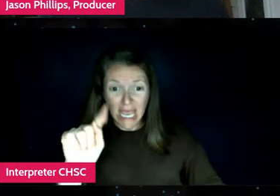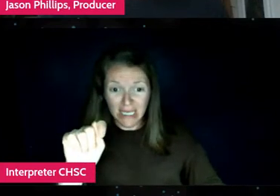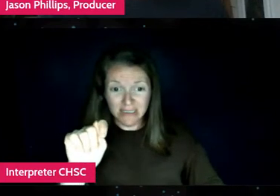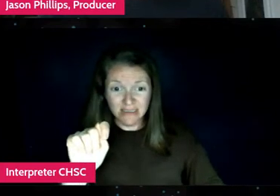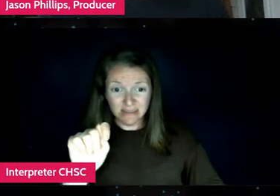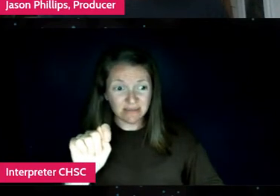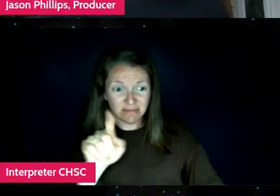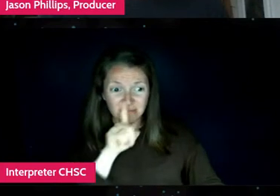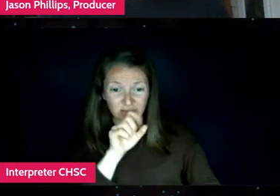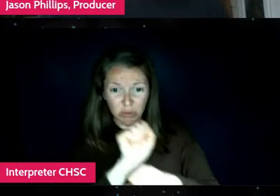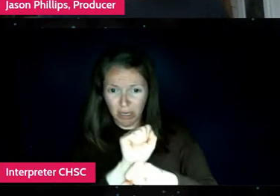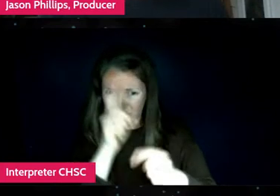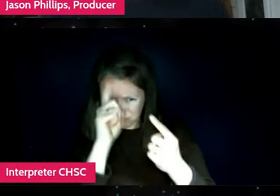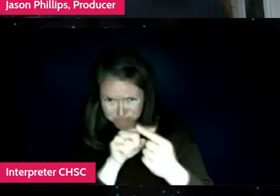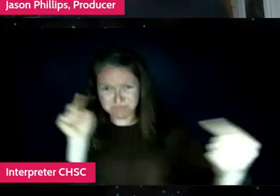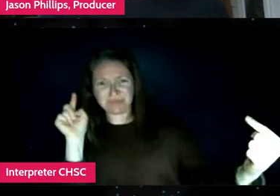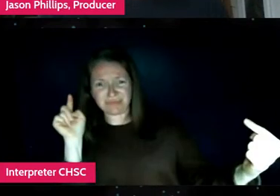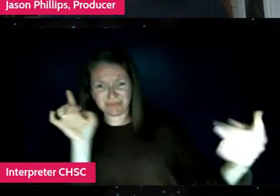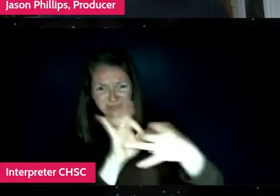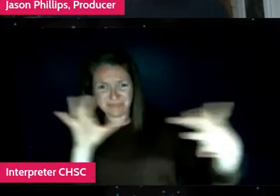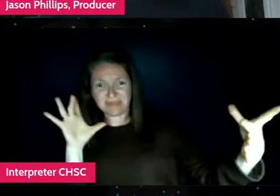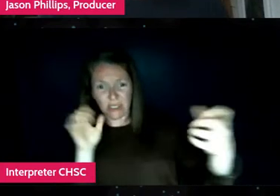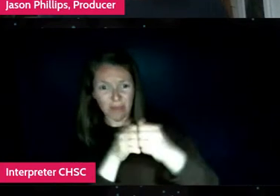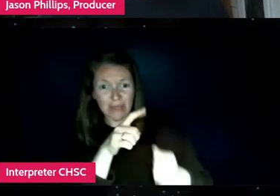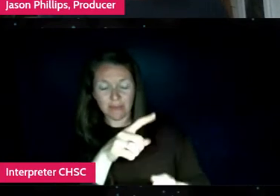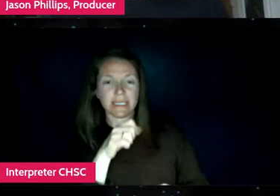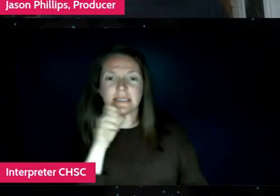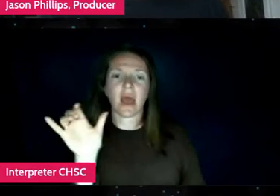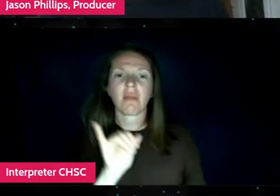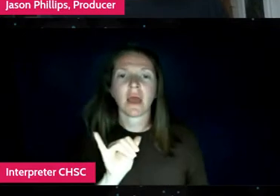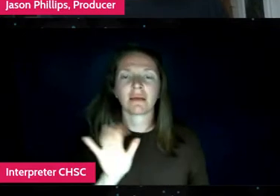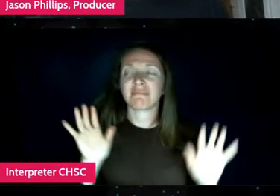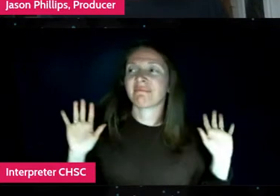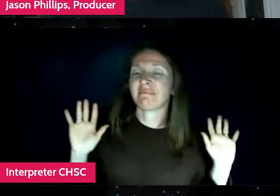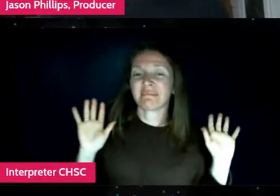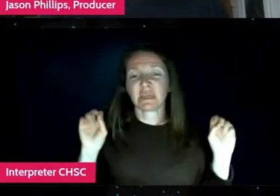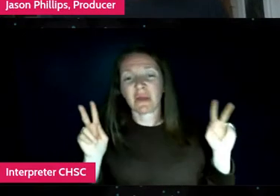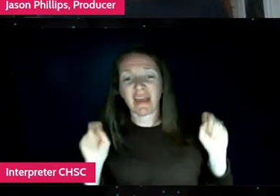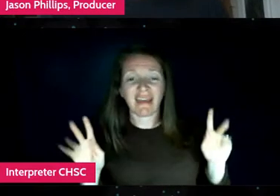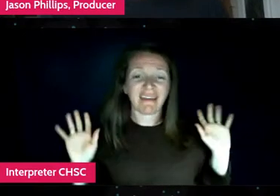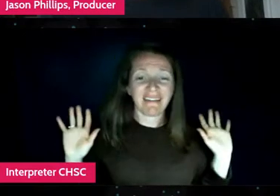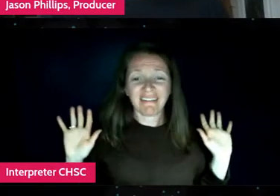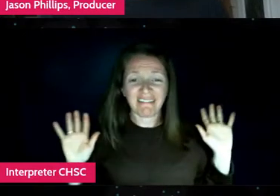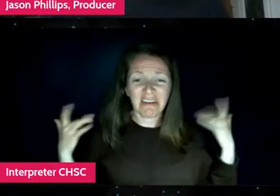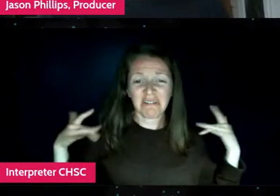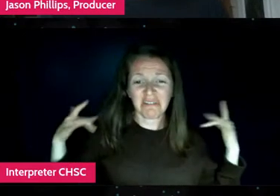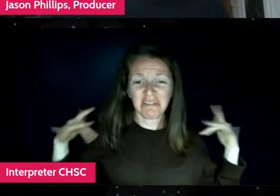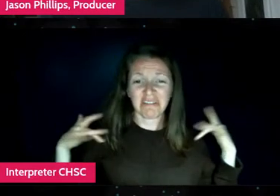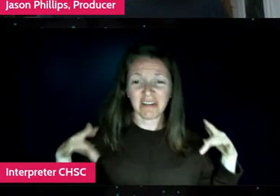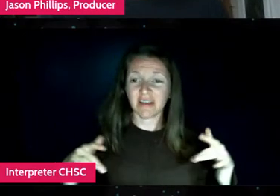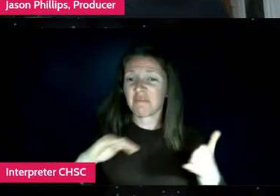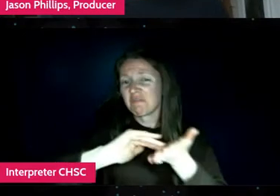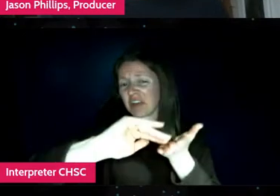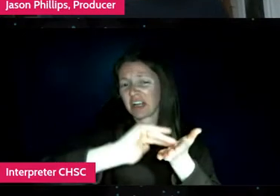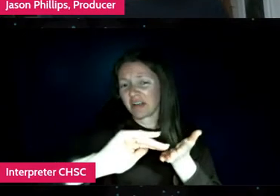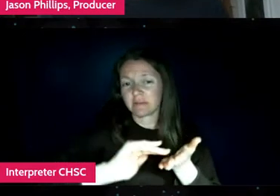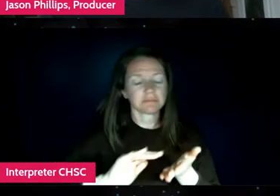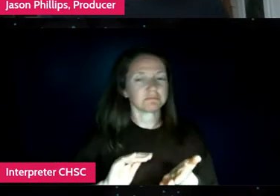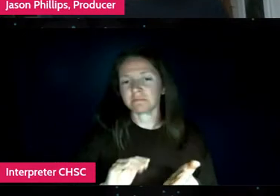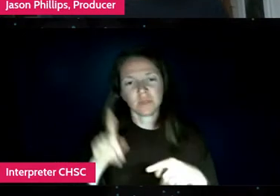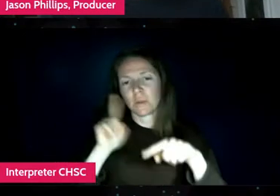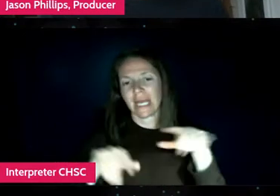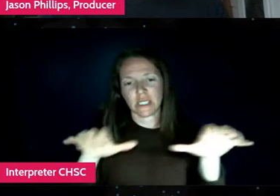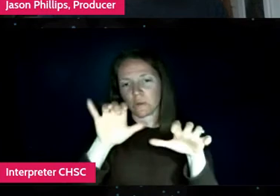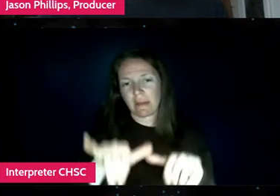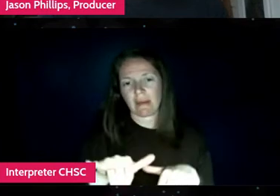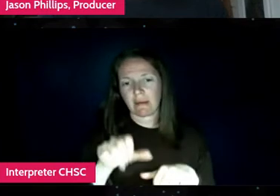want to make sure that he, in a way, he's not like, it's not just like, okay, and like all is forgiven, because you also can't do that